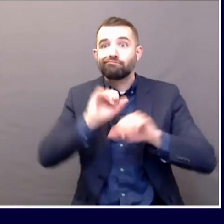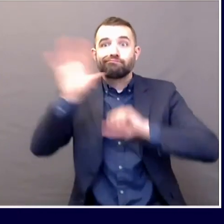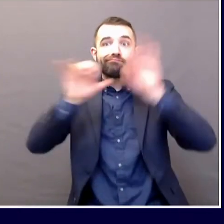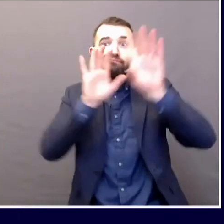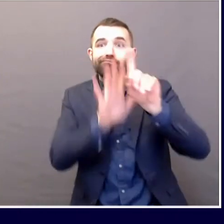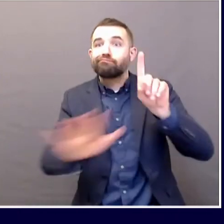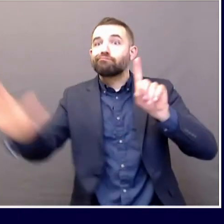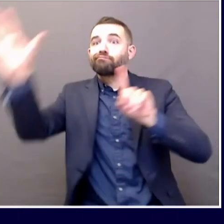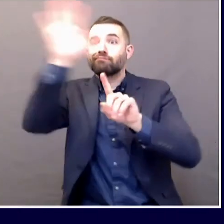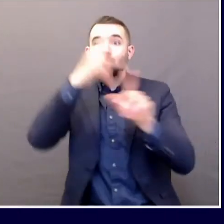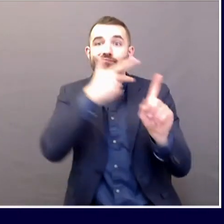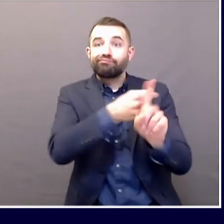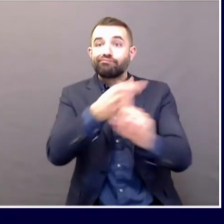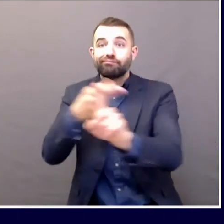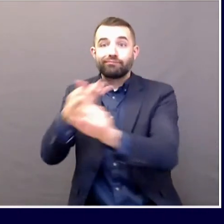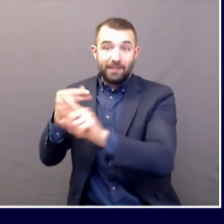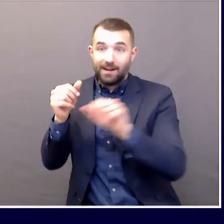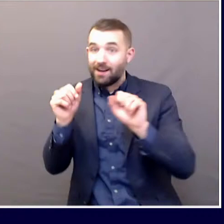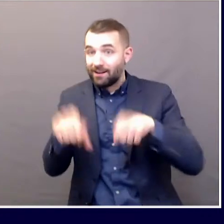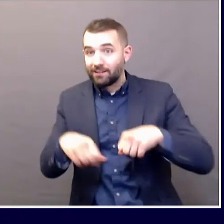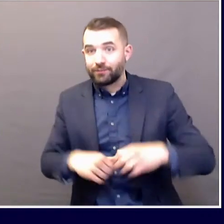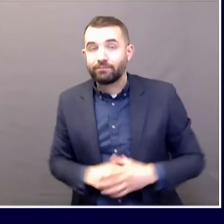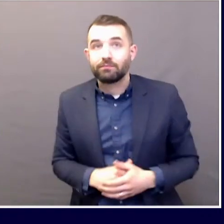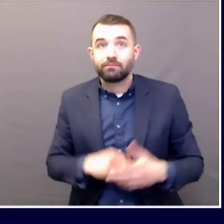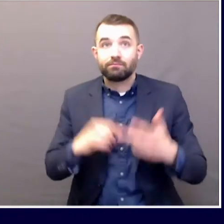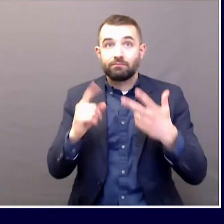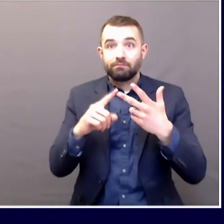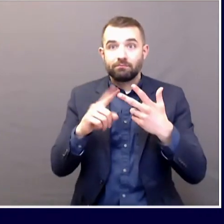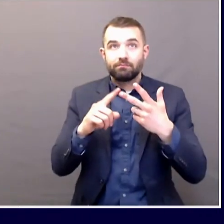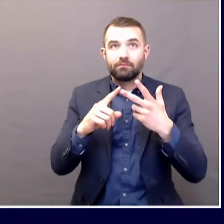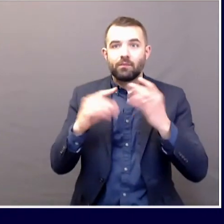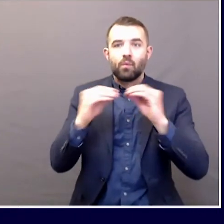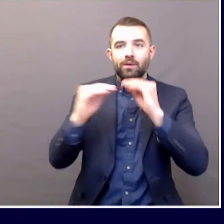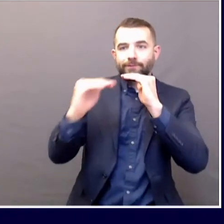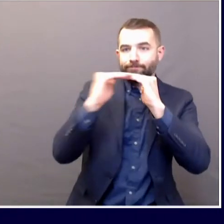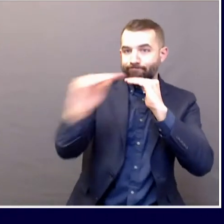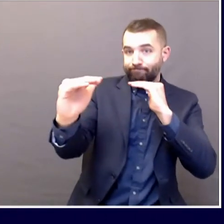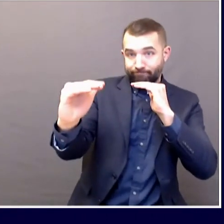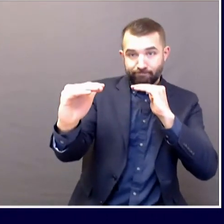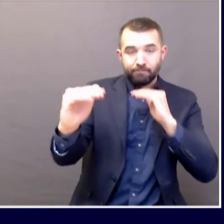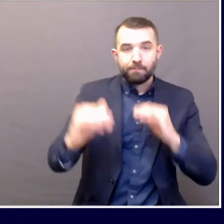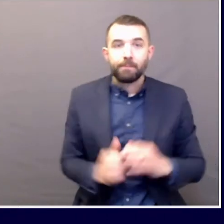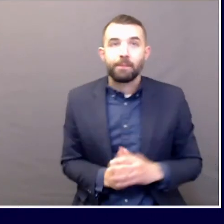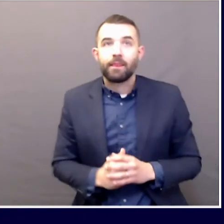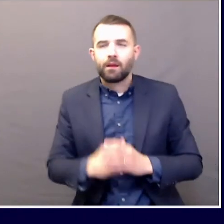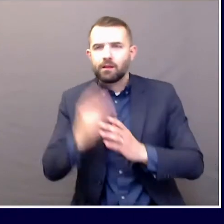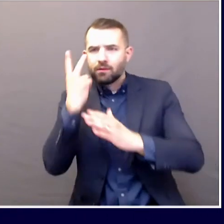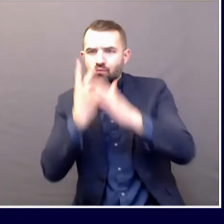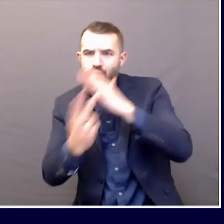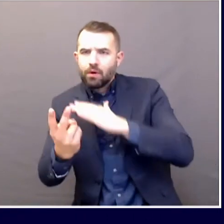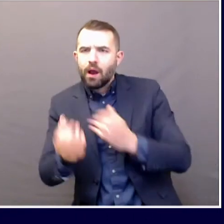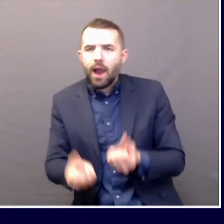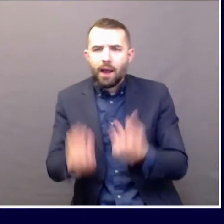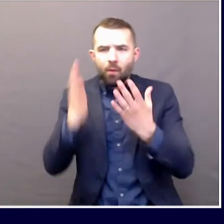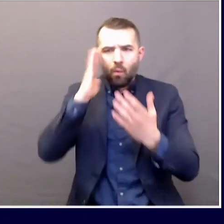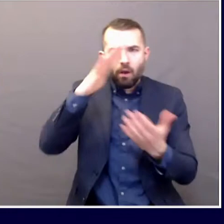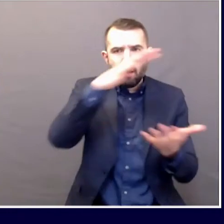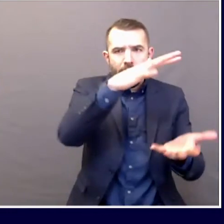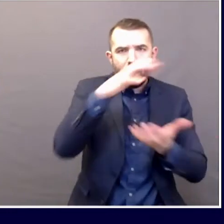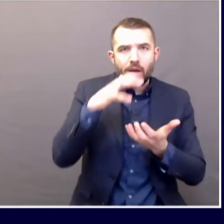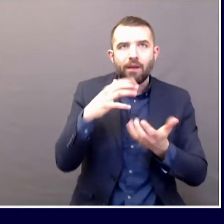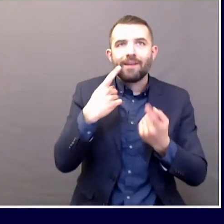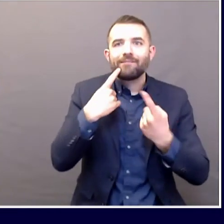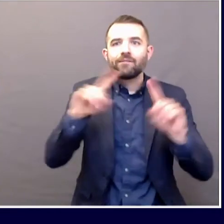stability. For the first time, we now have stability in what our projections of vaccine coming into the state look